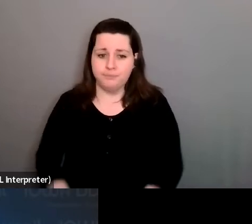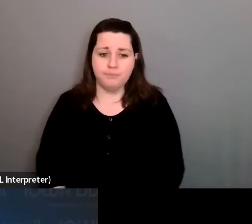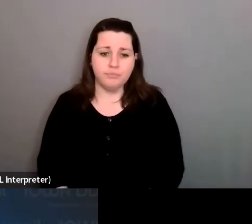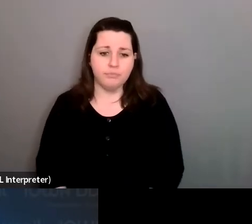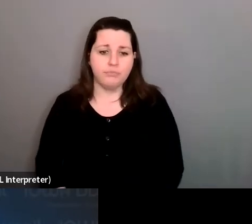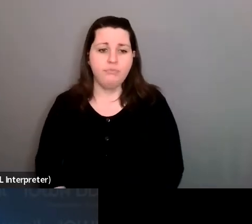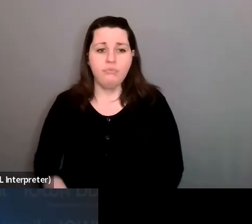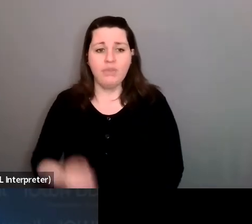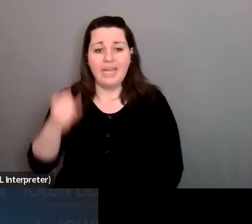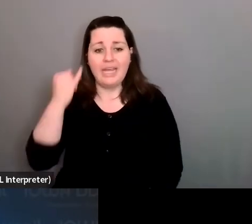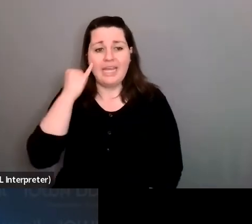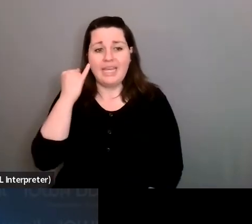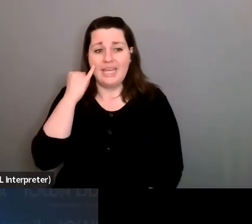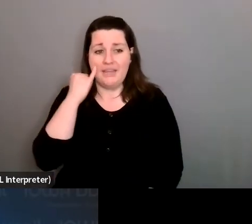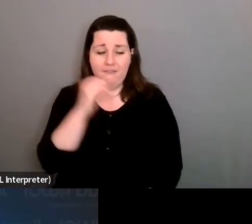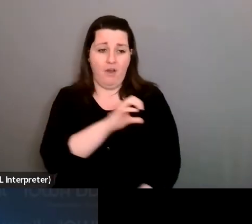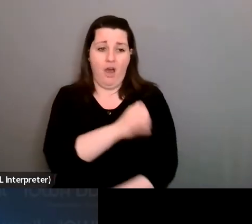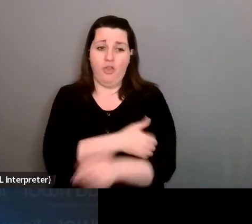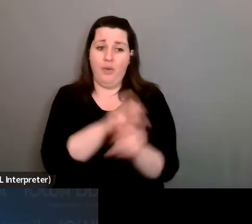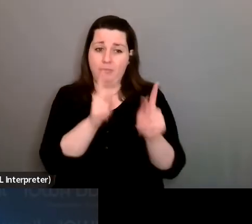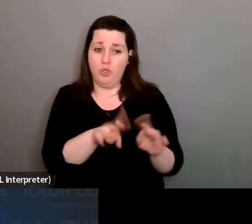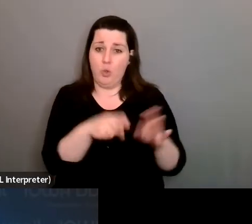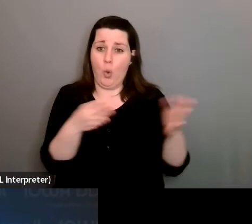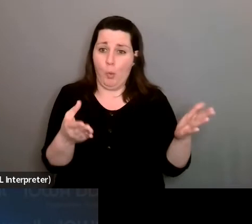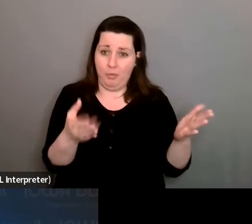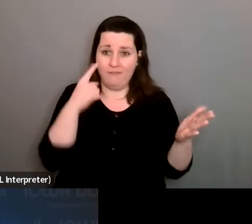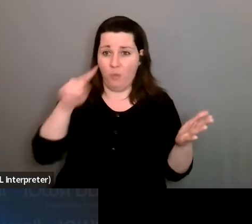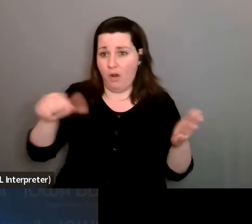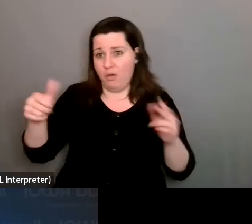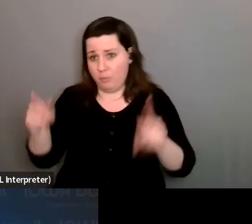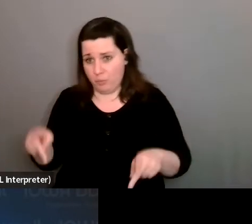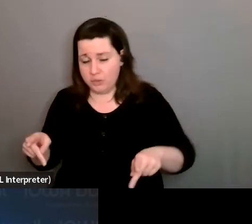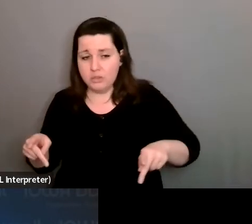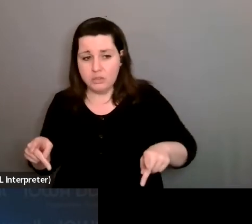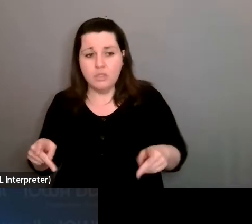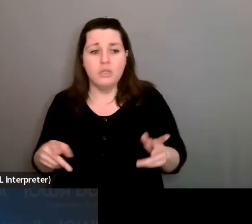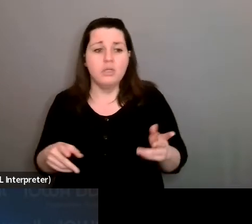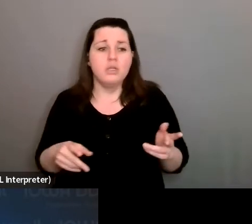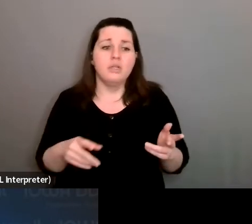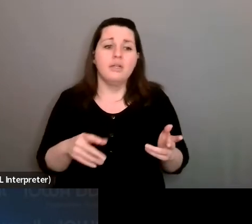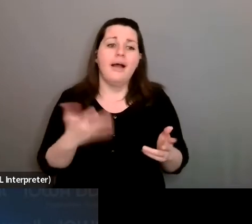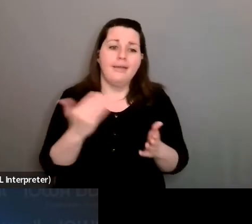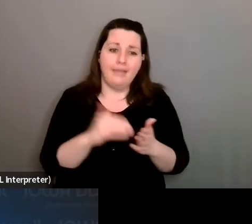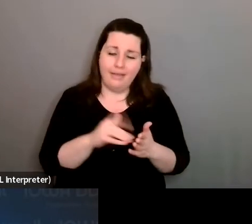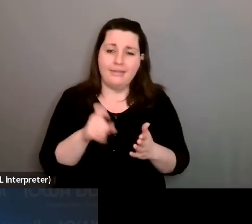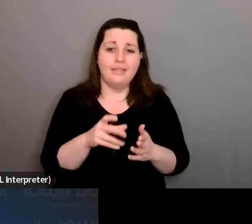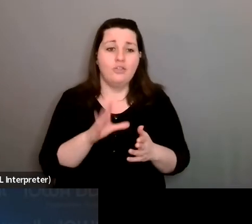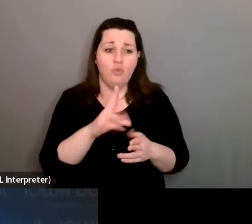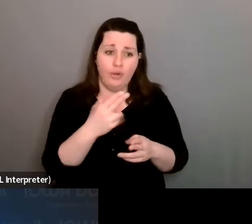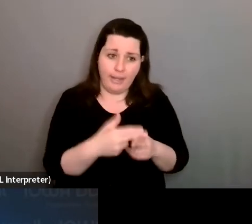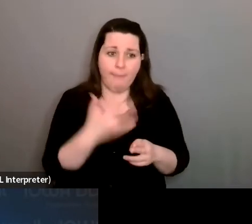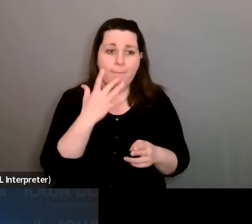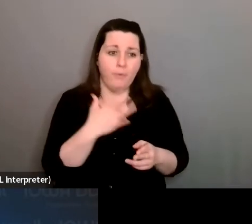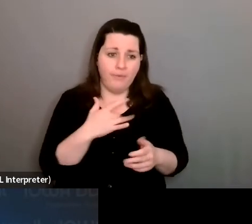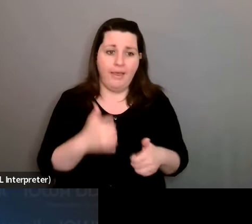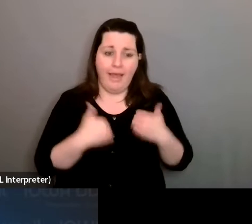If an authorized individual is opening the account on behalf of the account owner, then again, we're going to need your name, birth date,